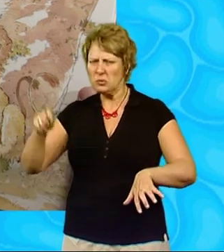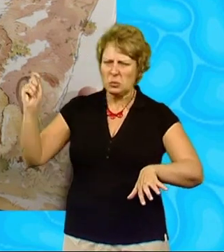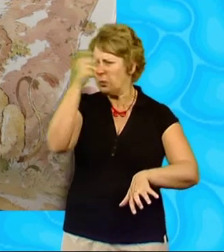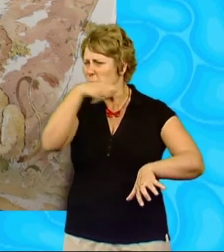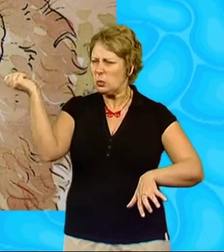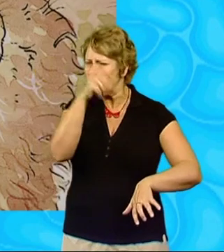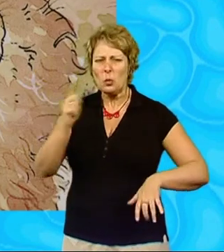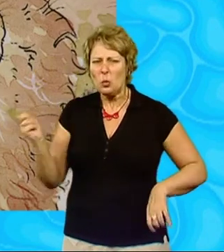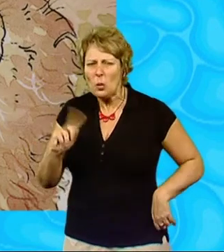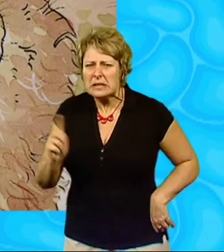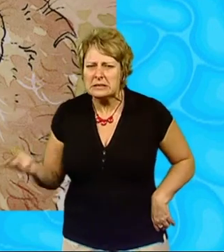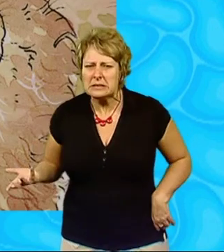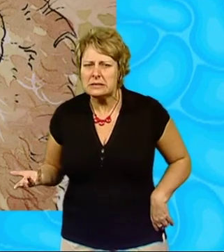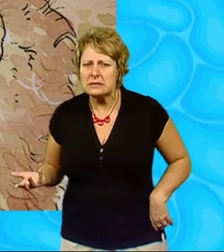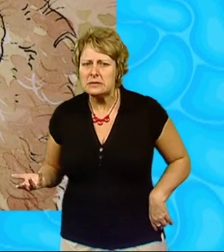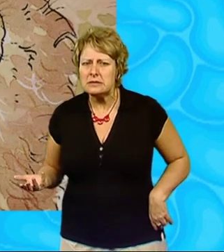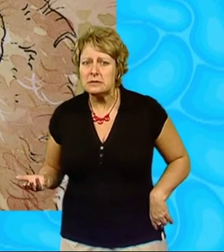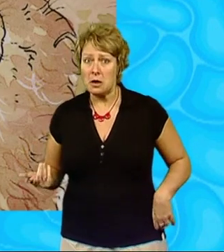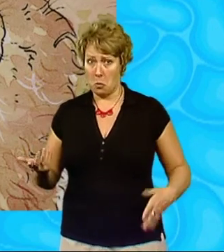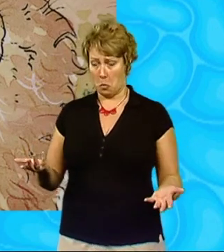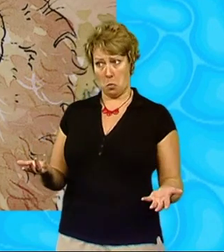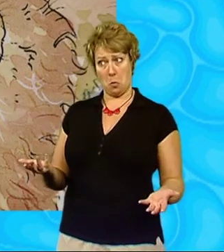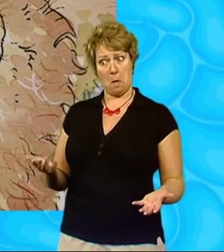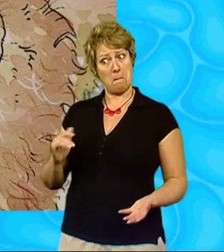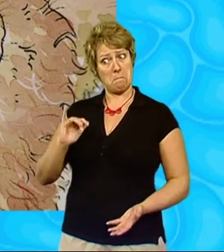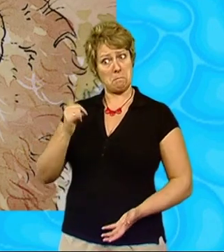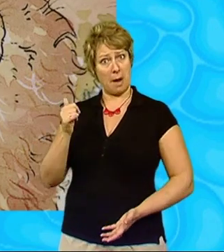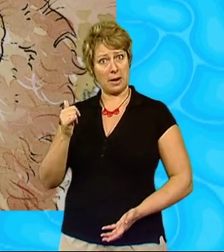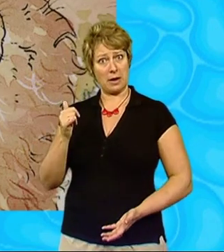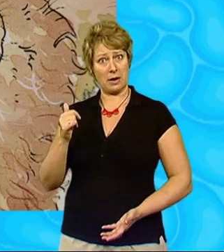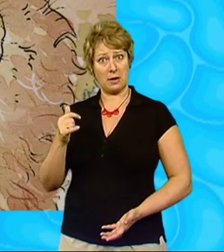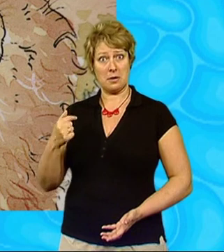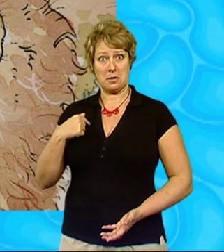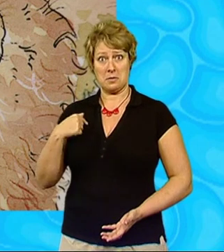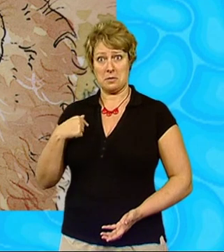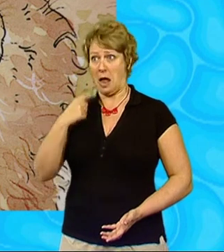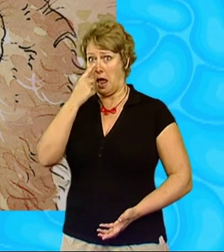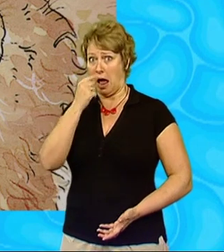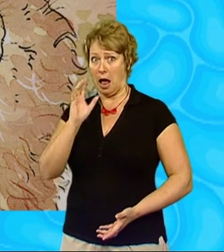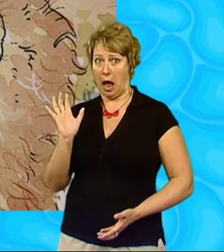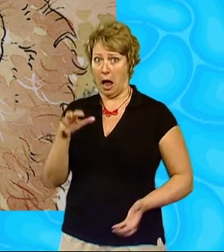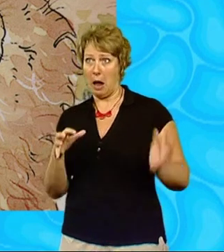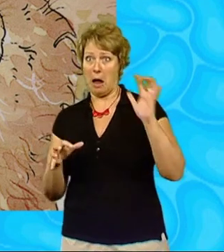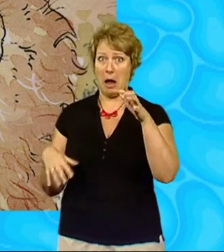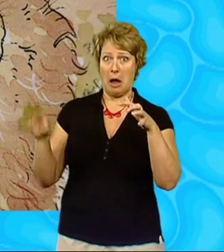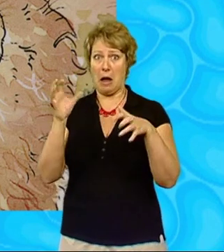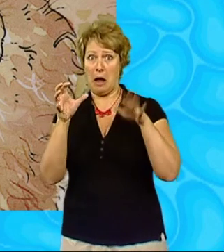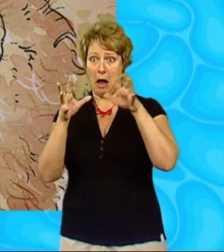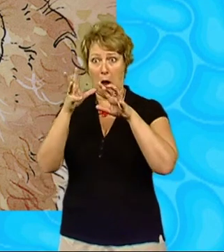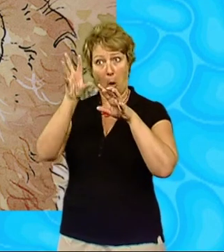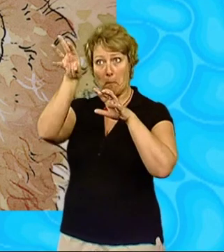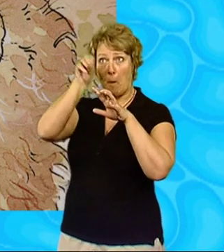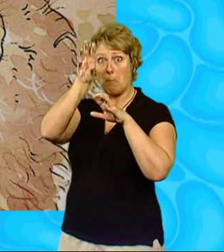was for. If you like, he yawned, I could climb up the tree and pick some of those leaves for